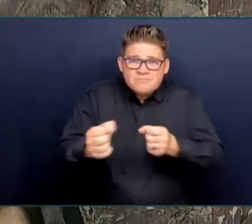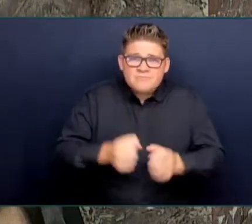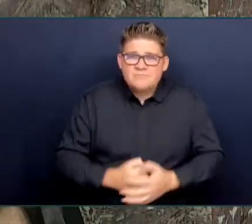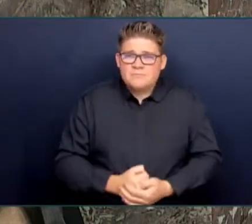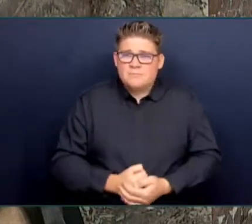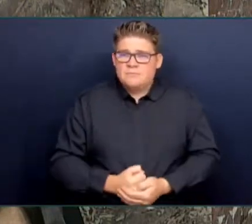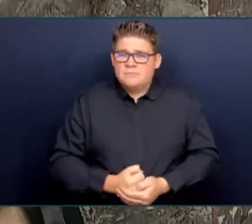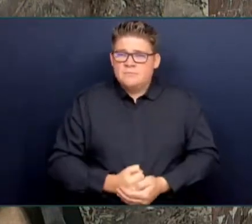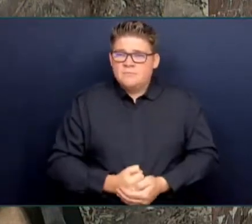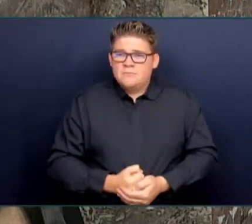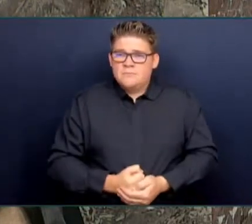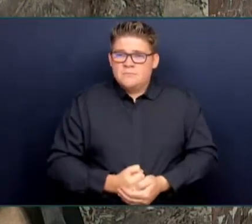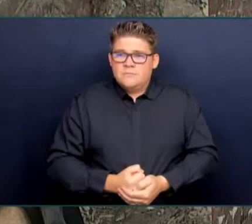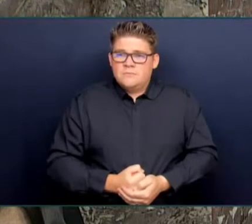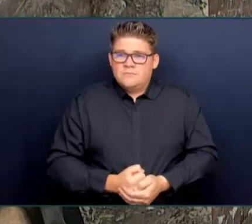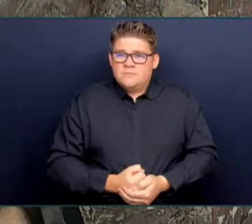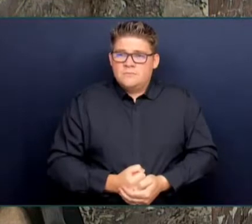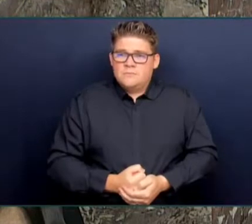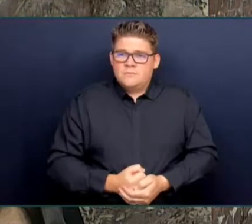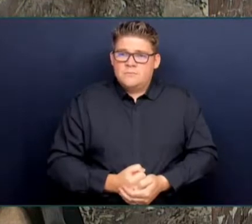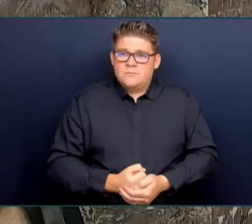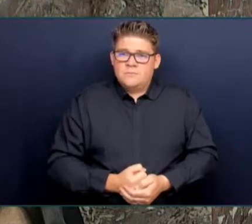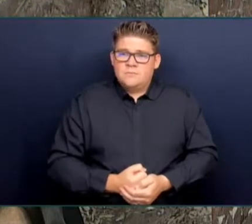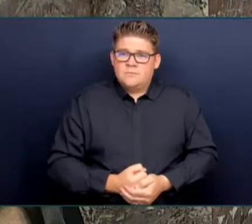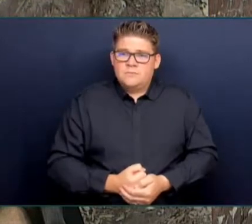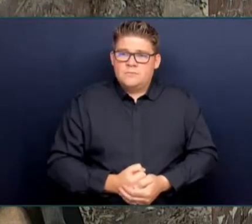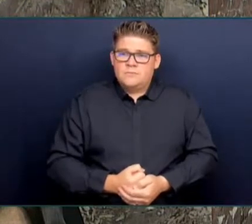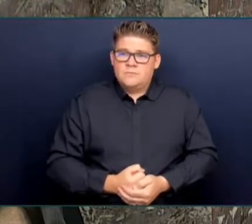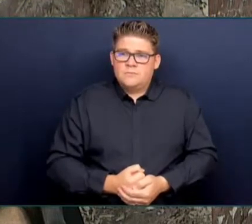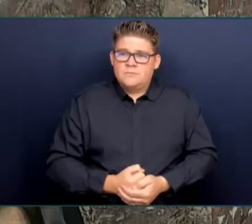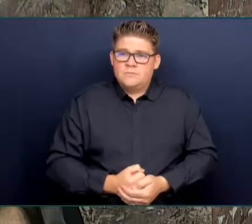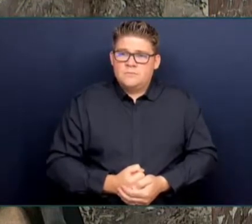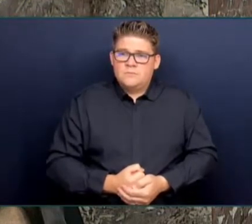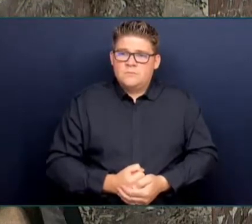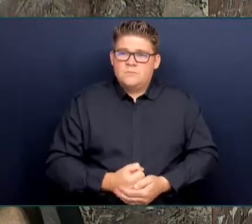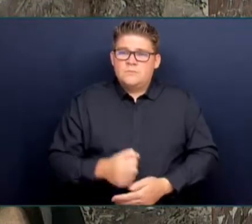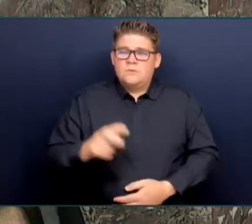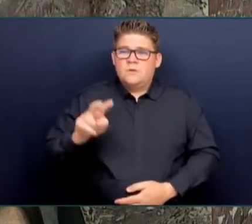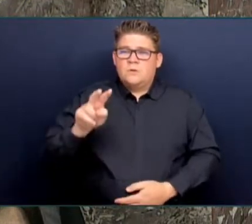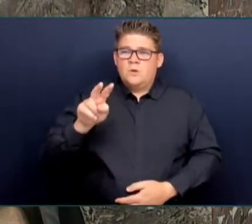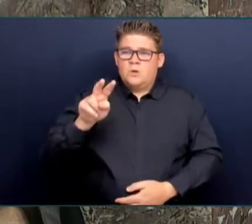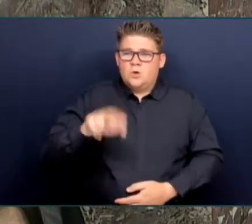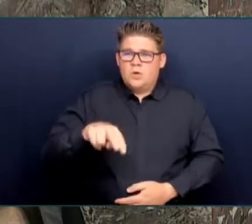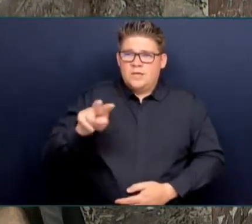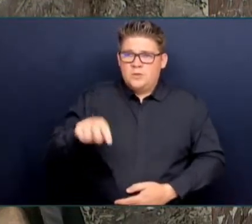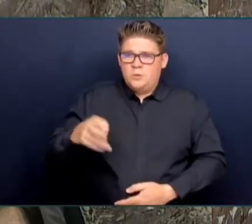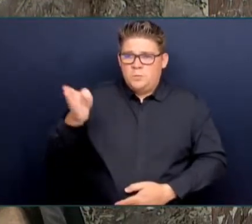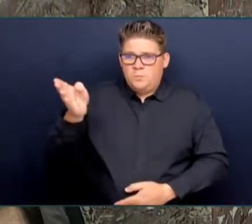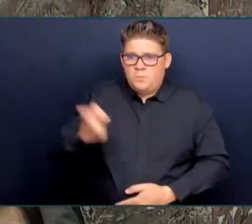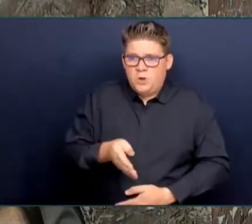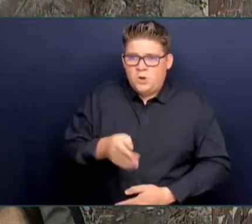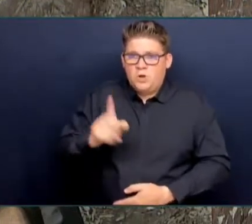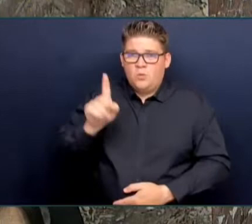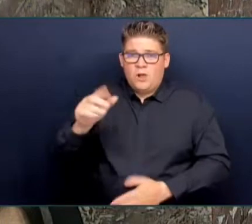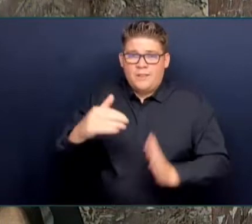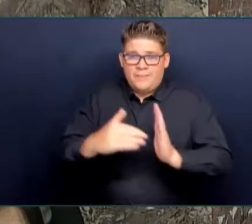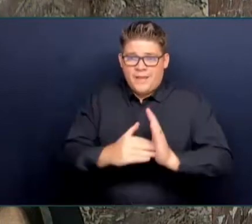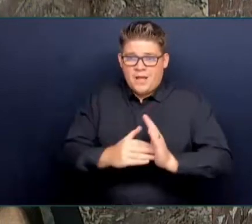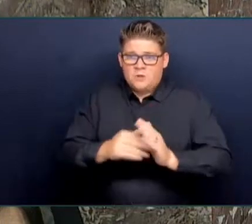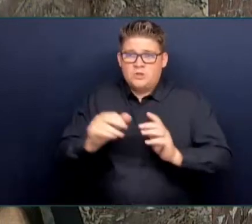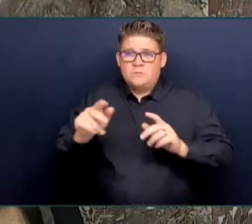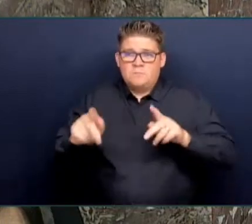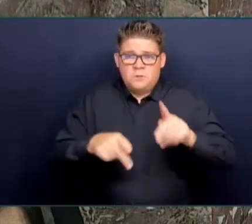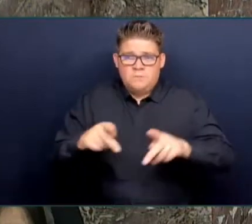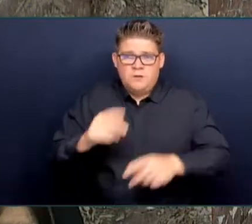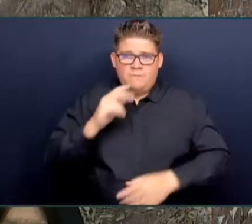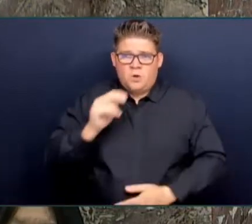frankly, 22 per 1,000 in the Northern Health Authority, Honourable Speaker, it's mostly represented by BC Liberals, to more than double